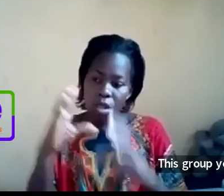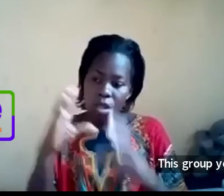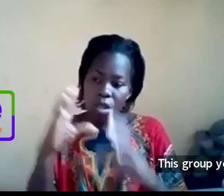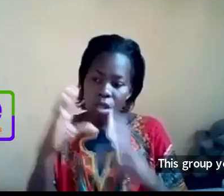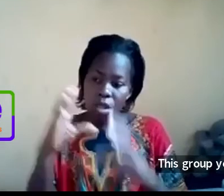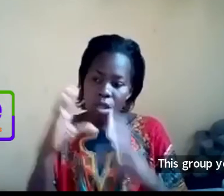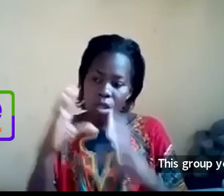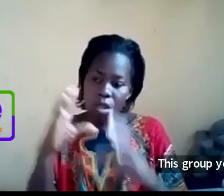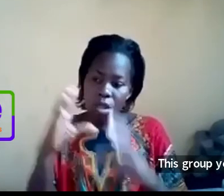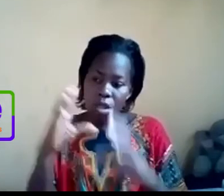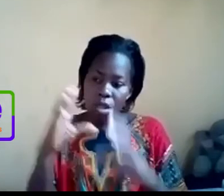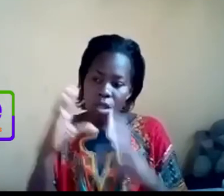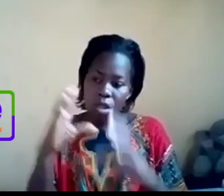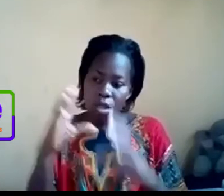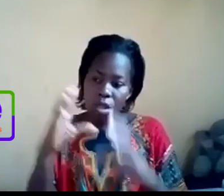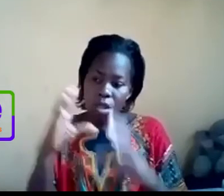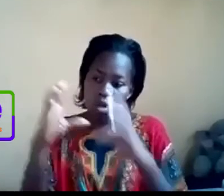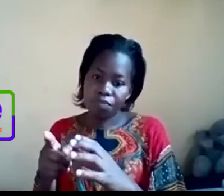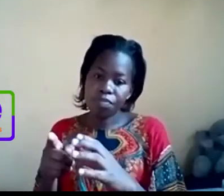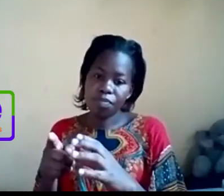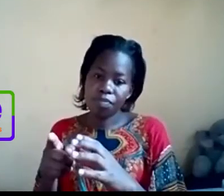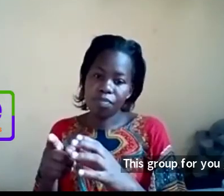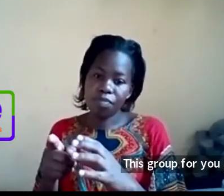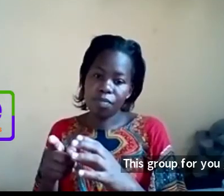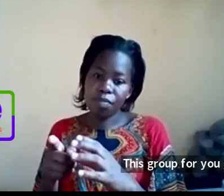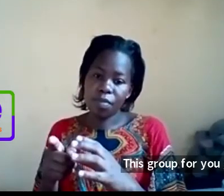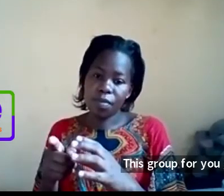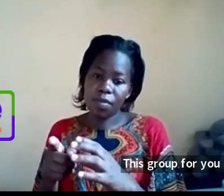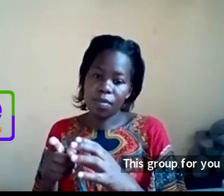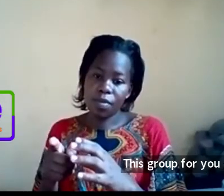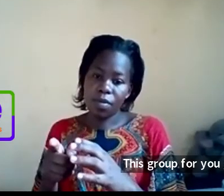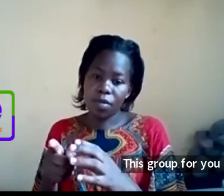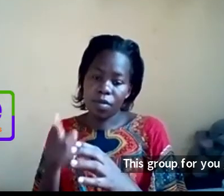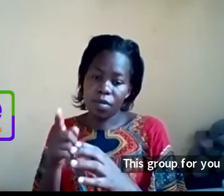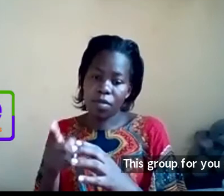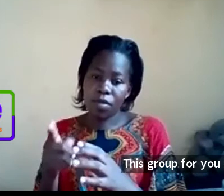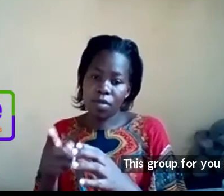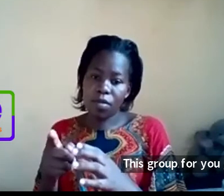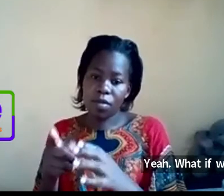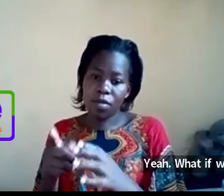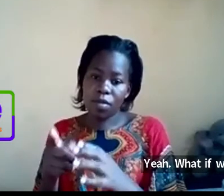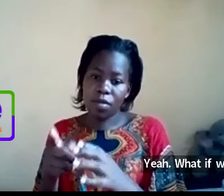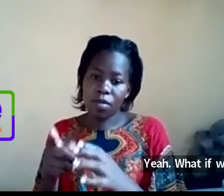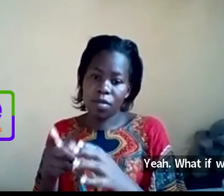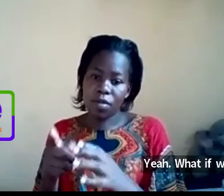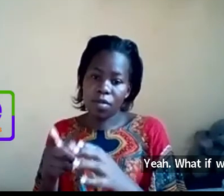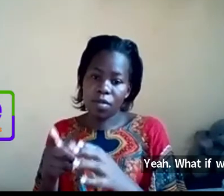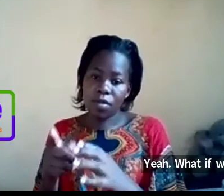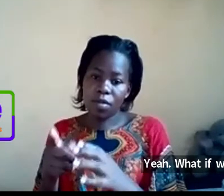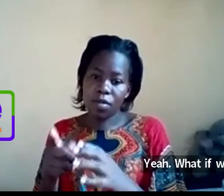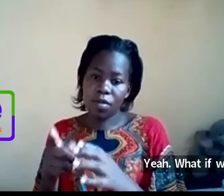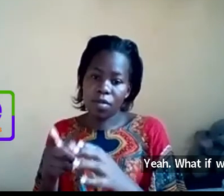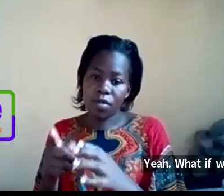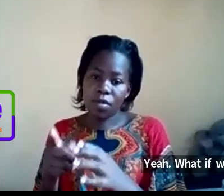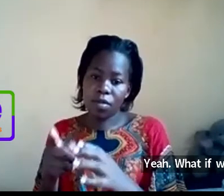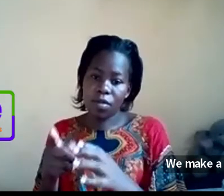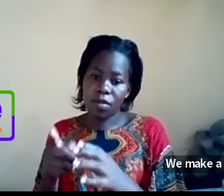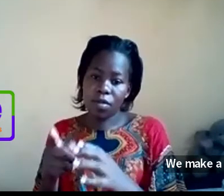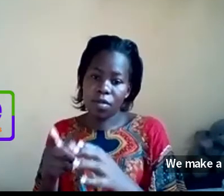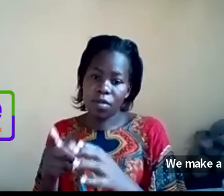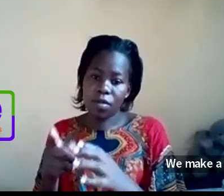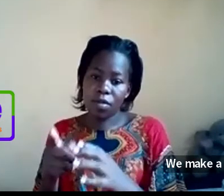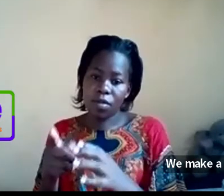sand. Yeah. What if we think of coming together? We make a cooperative. Yeah. This